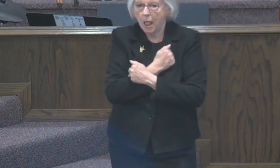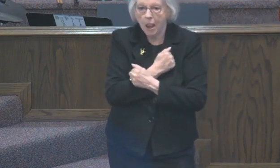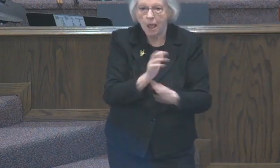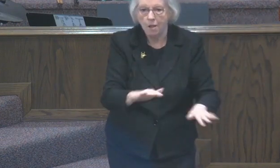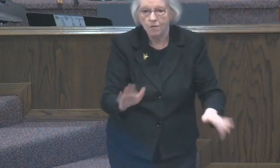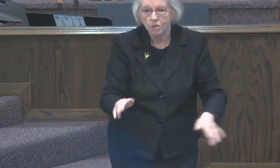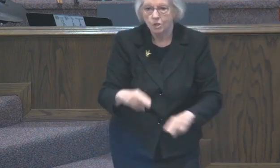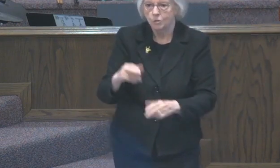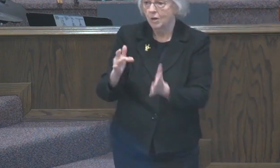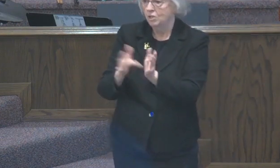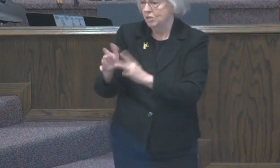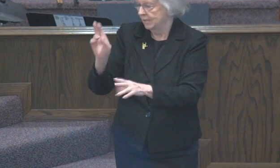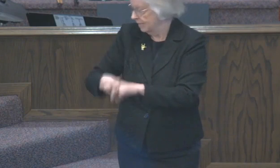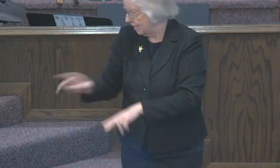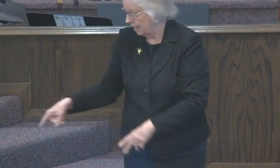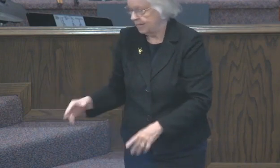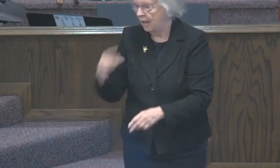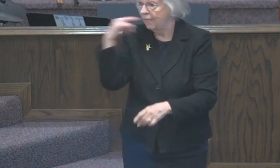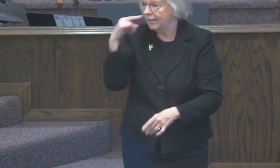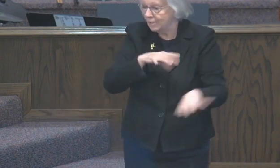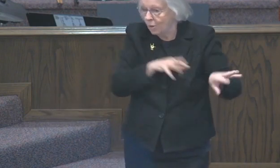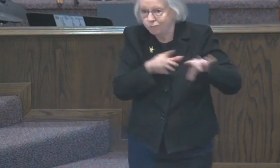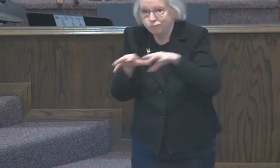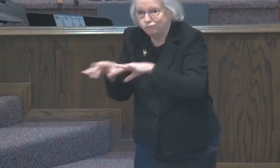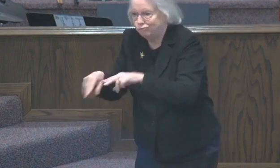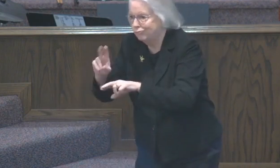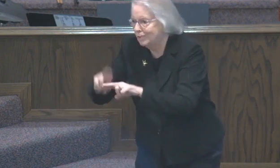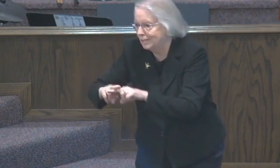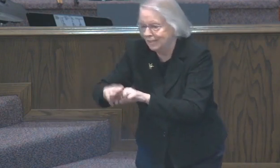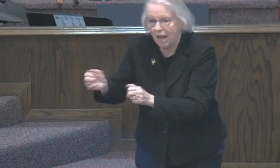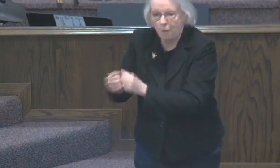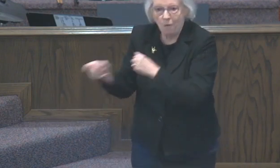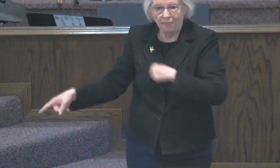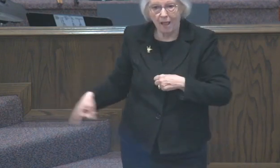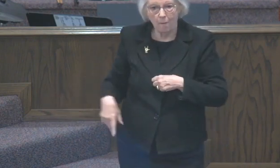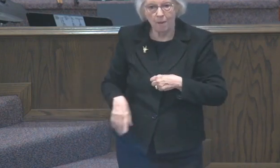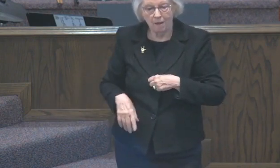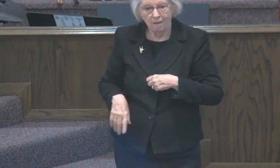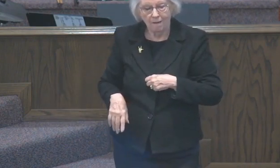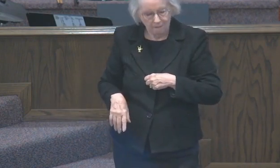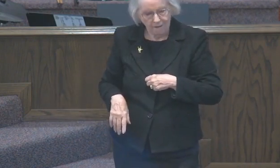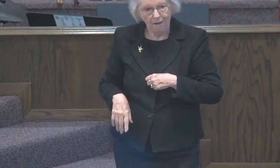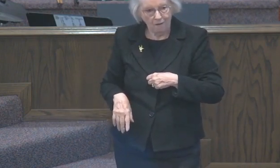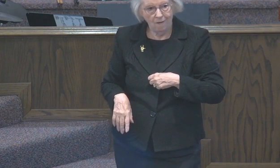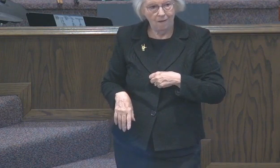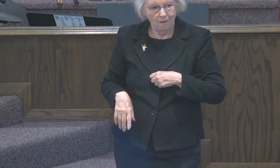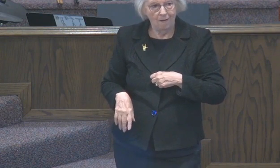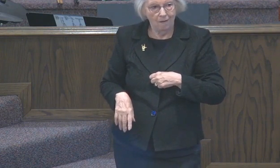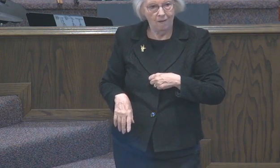laid some groundwork. So Jesus has challenged his disciples to this point. He's challenged them to